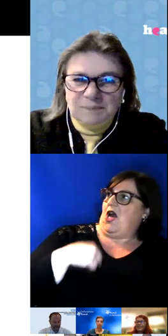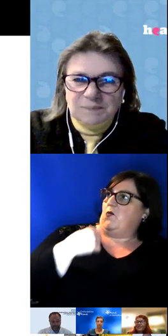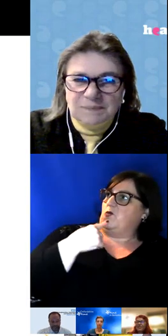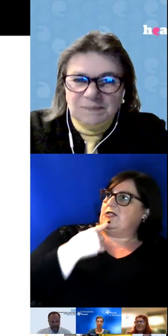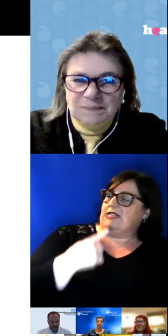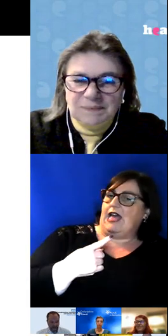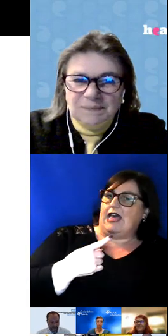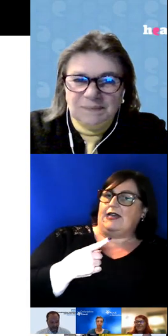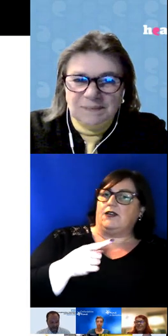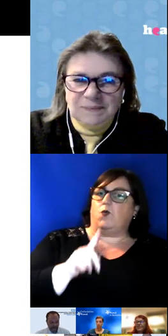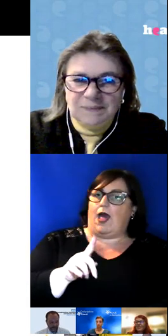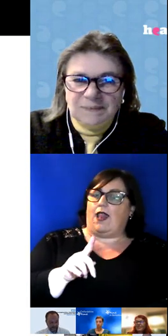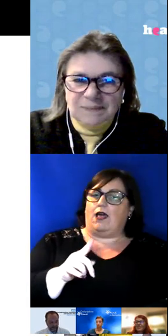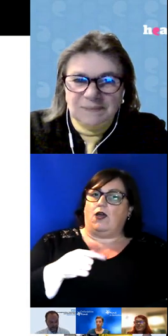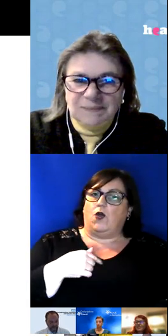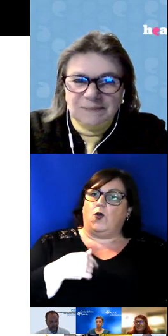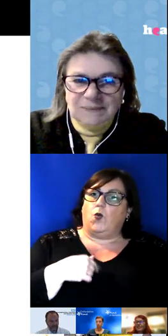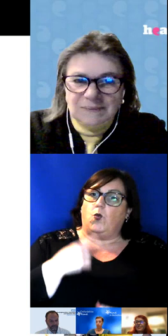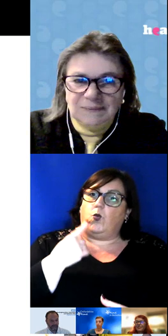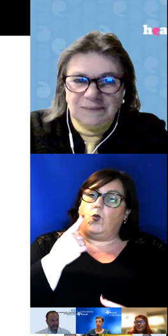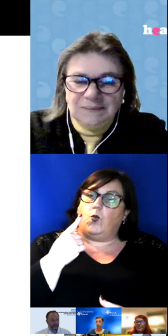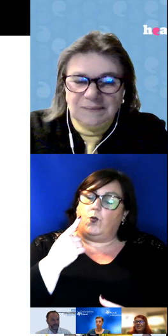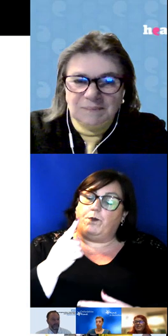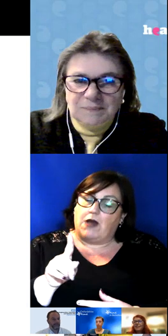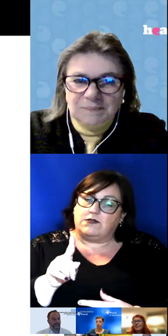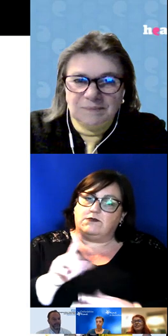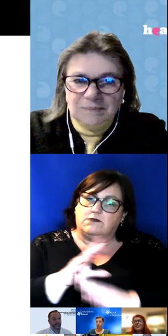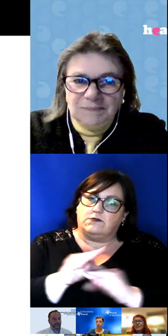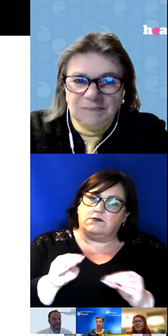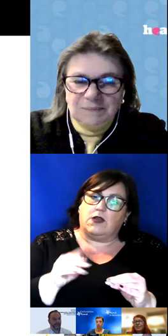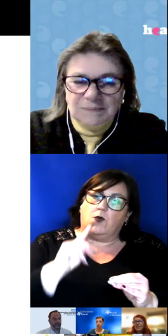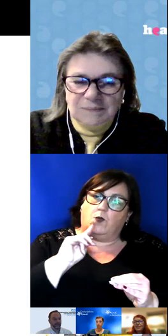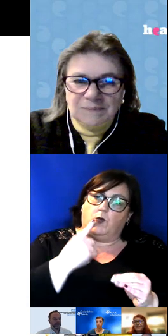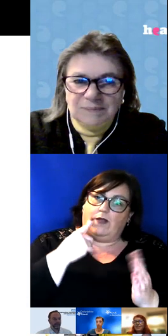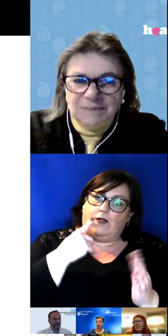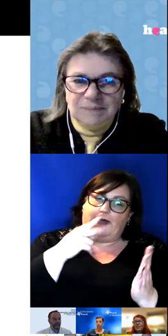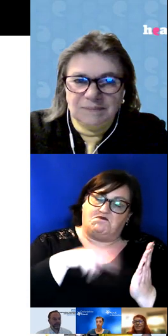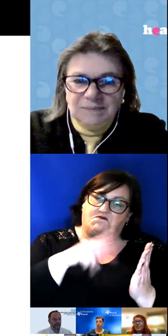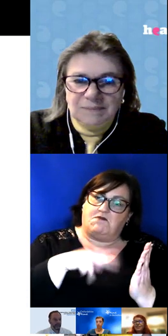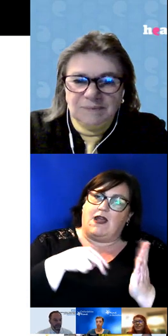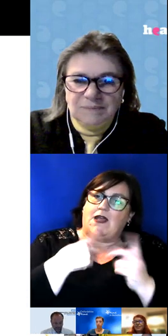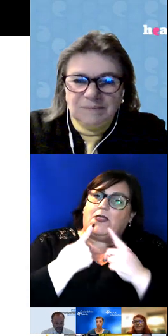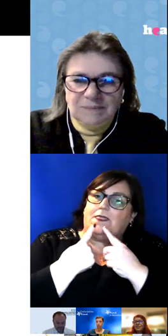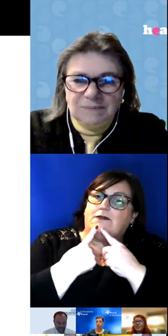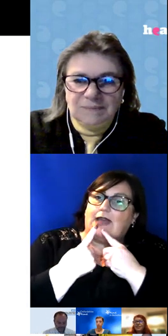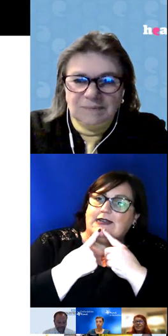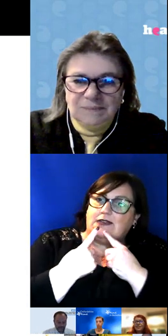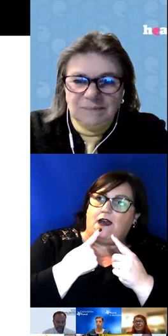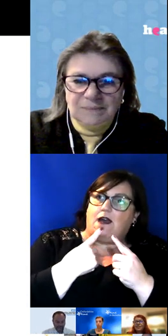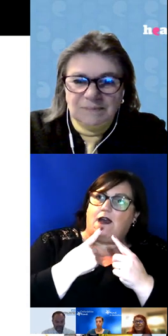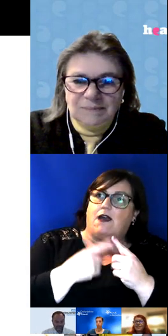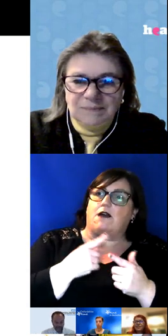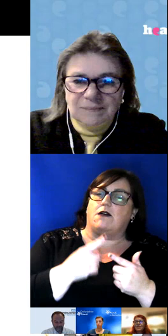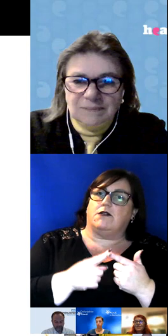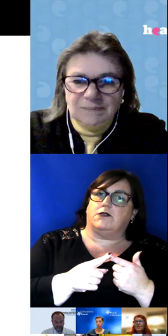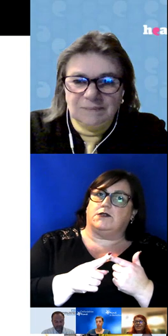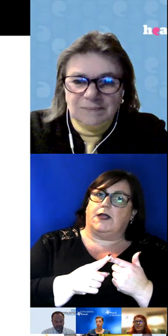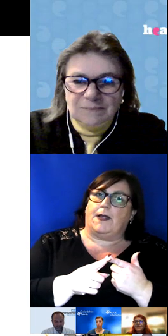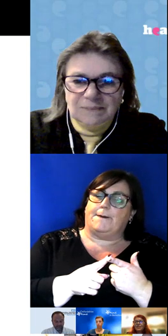not just looking at the data for that community, it's also about actually understanding from the community perspective what